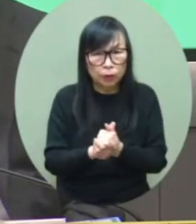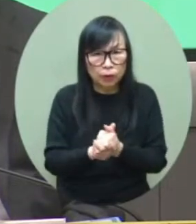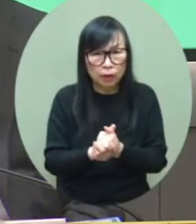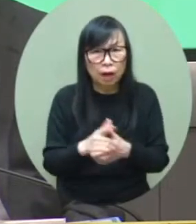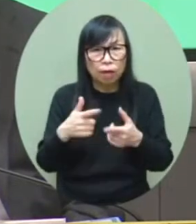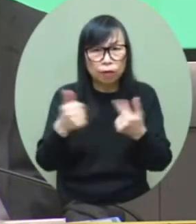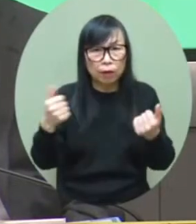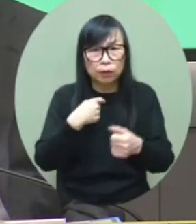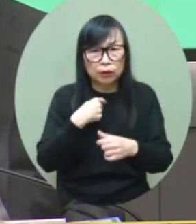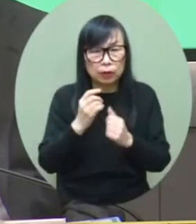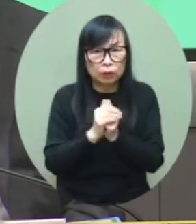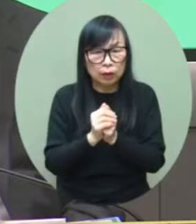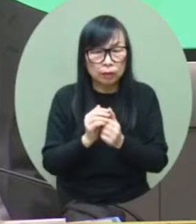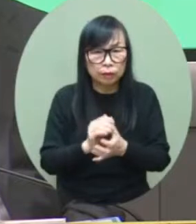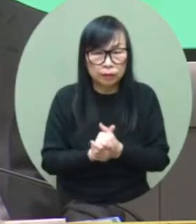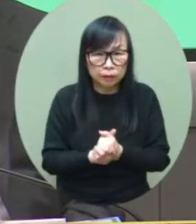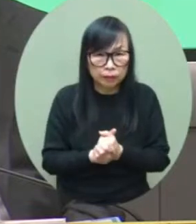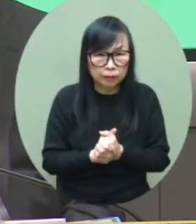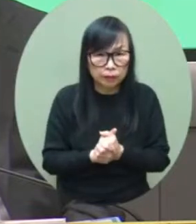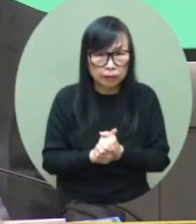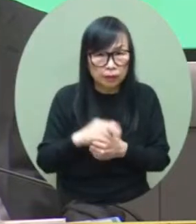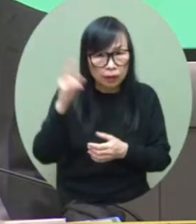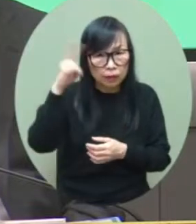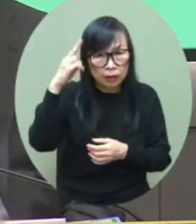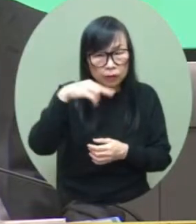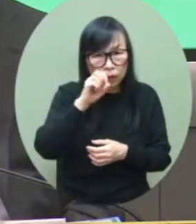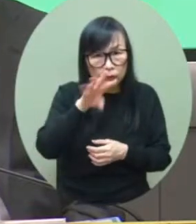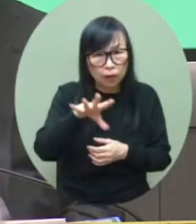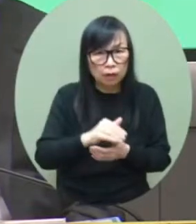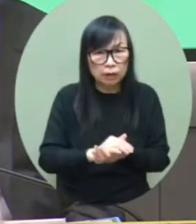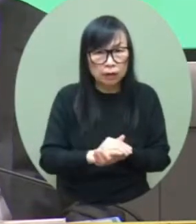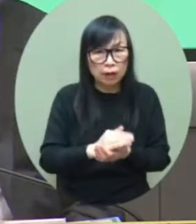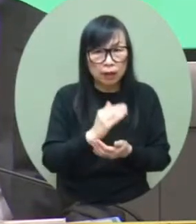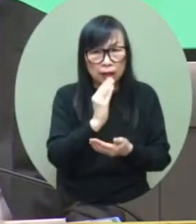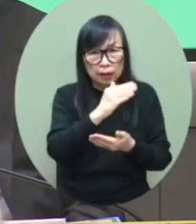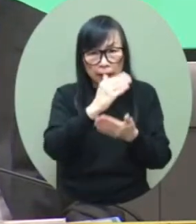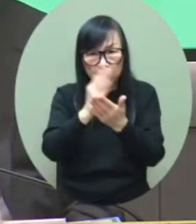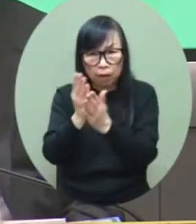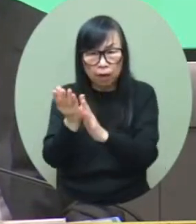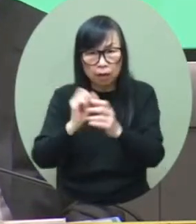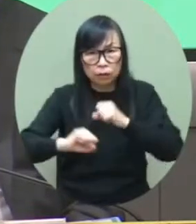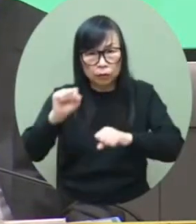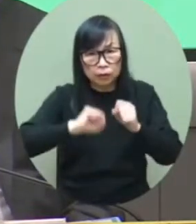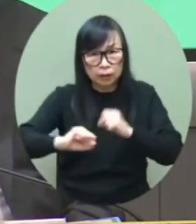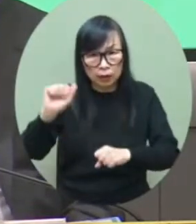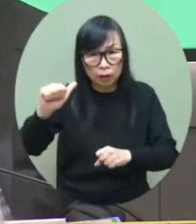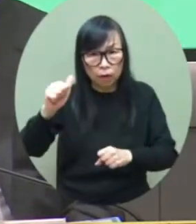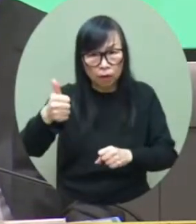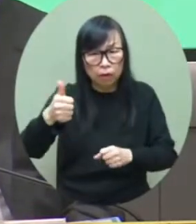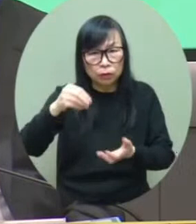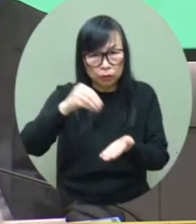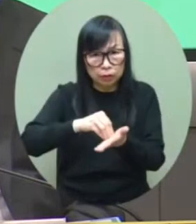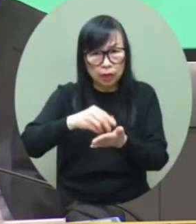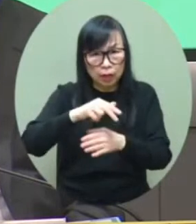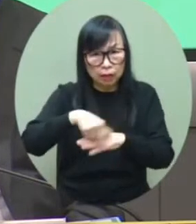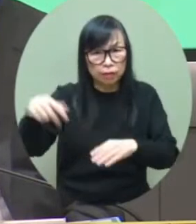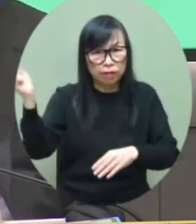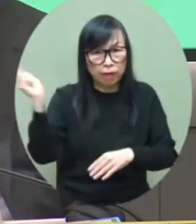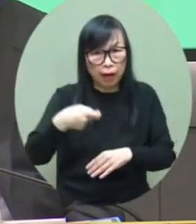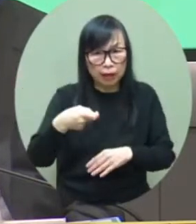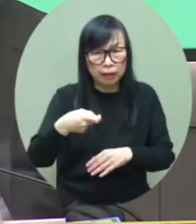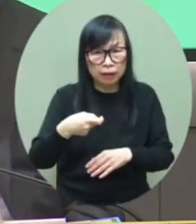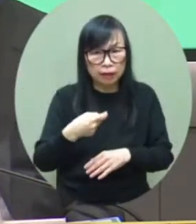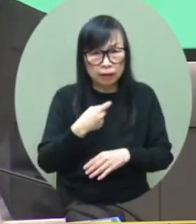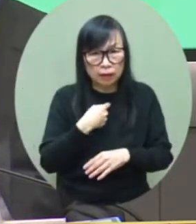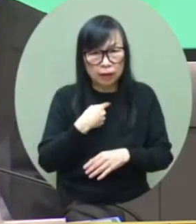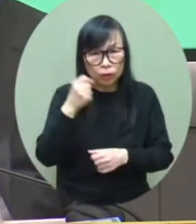why I believe the arrangement met my requirements. I always say